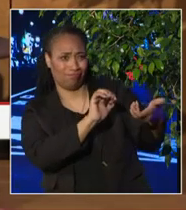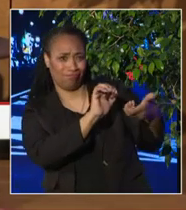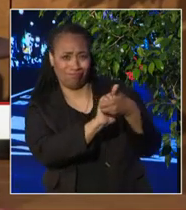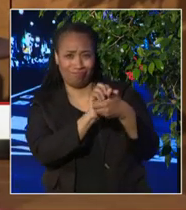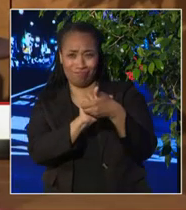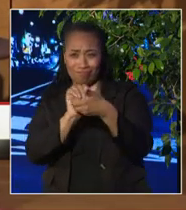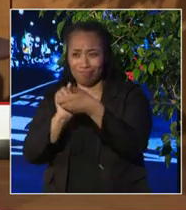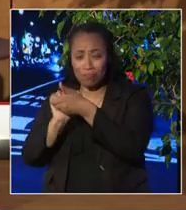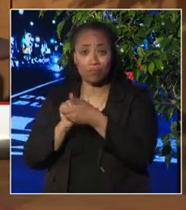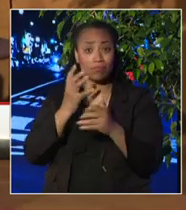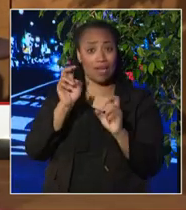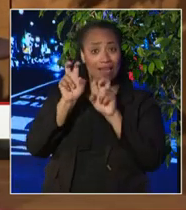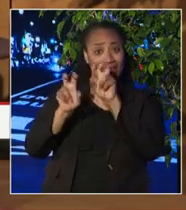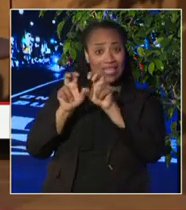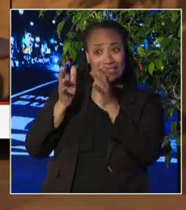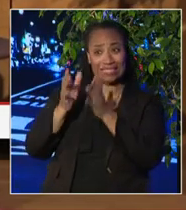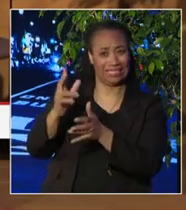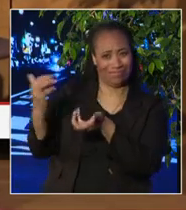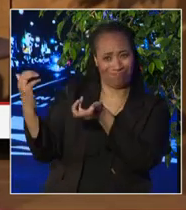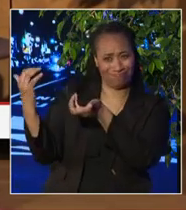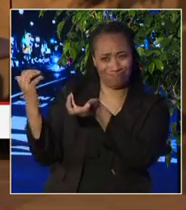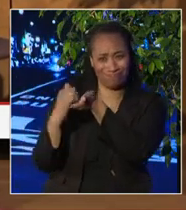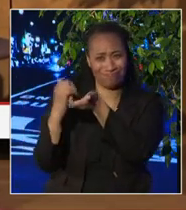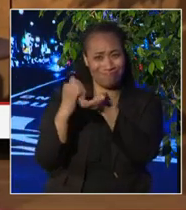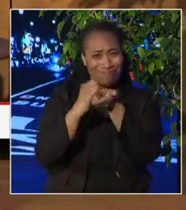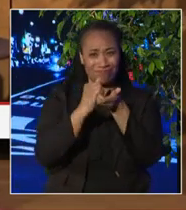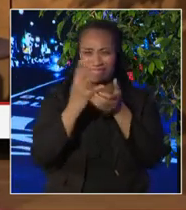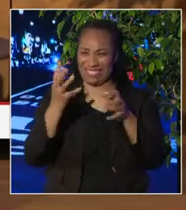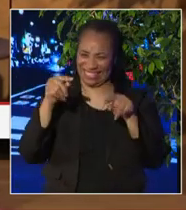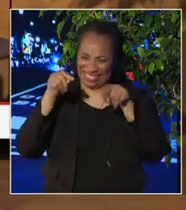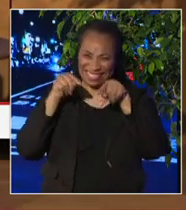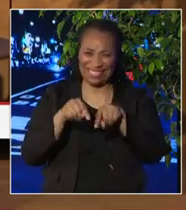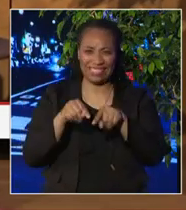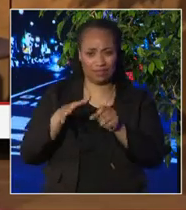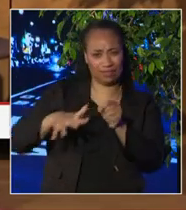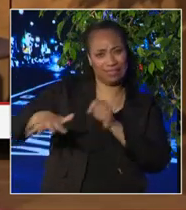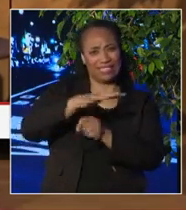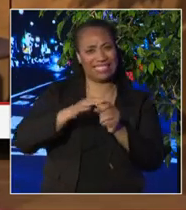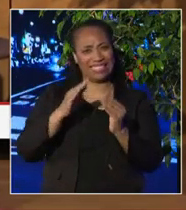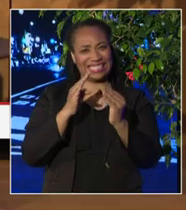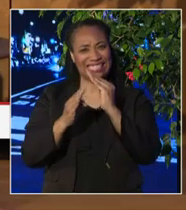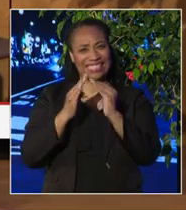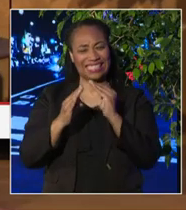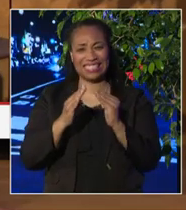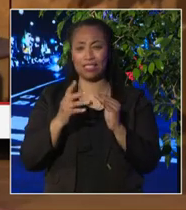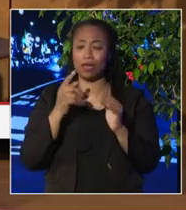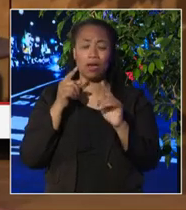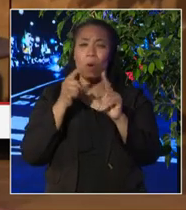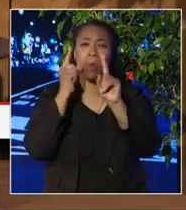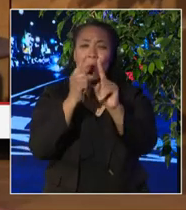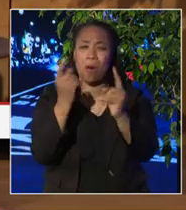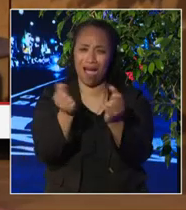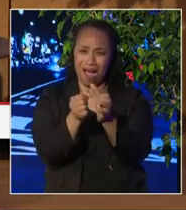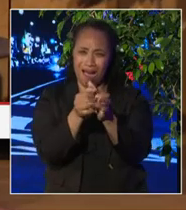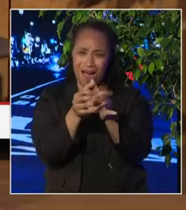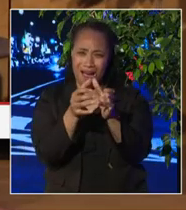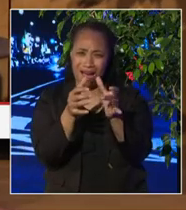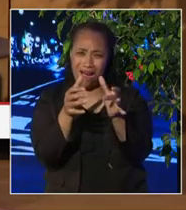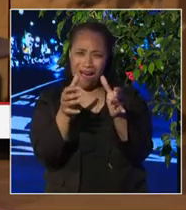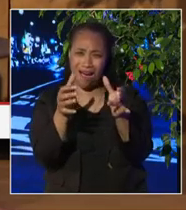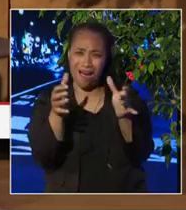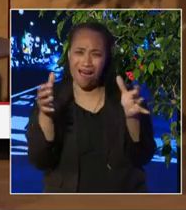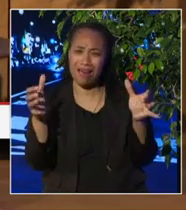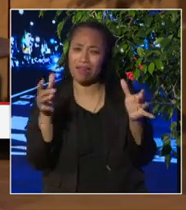every city, grows and builds back. But it is important that we don't